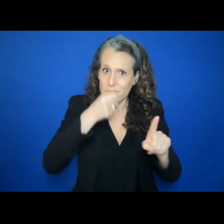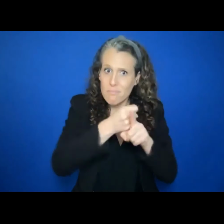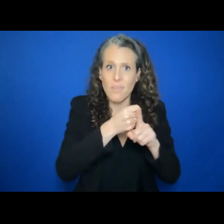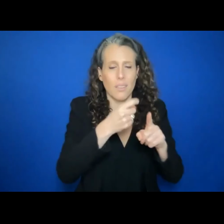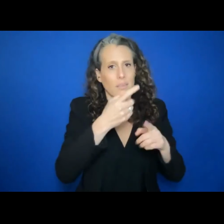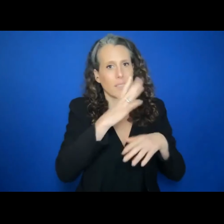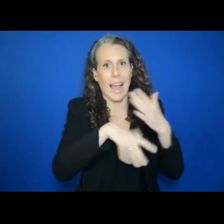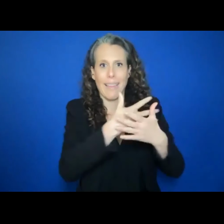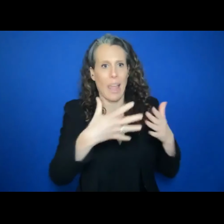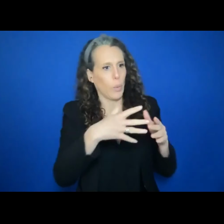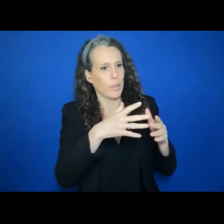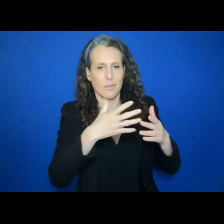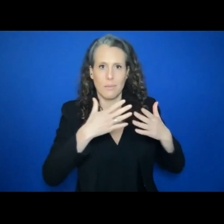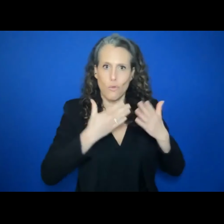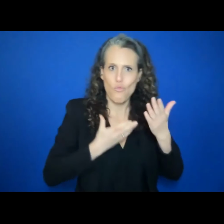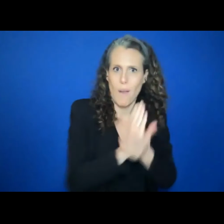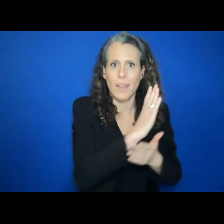you say, but that